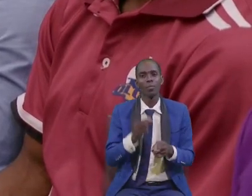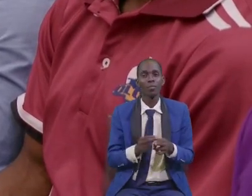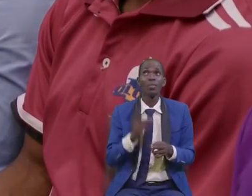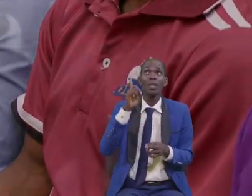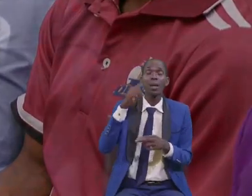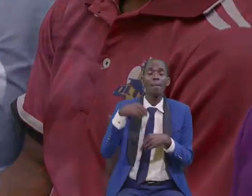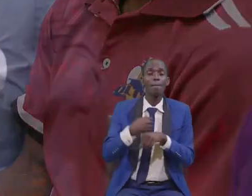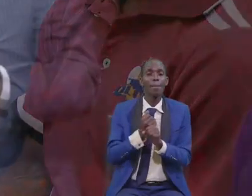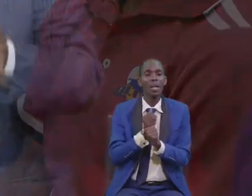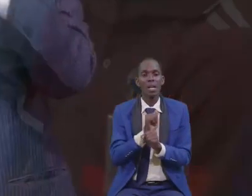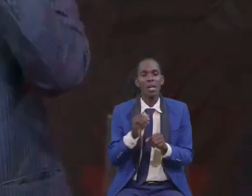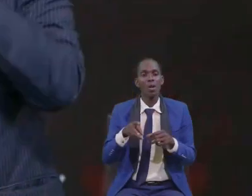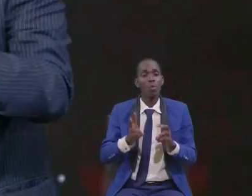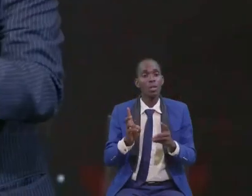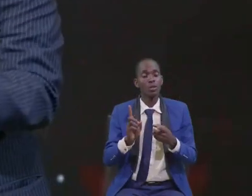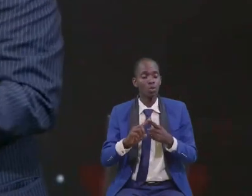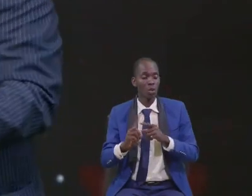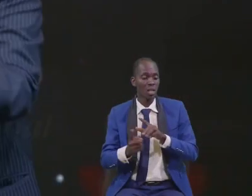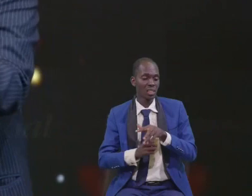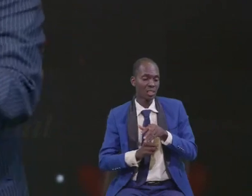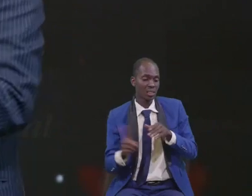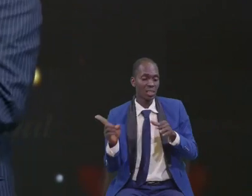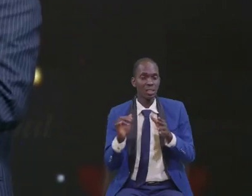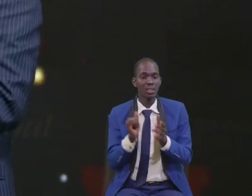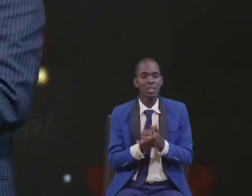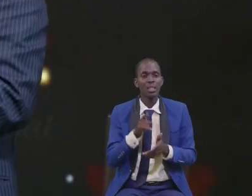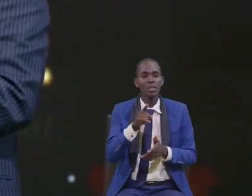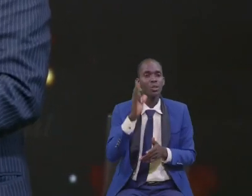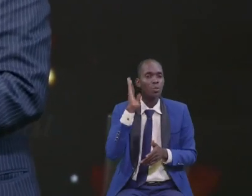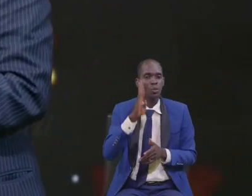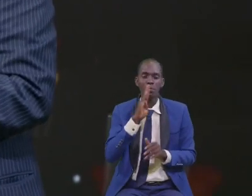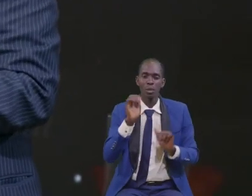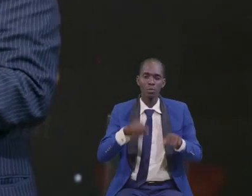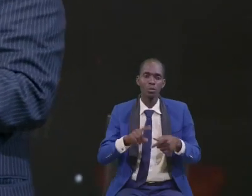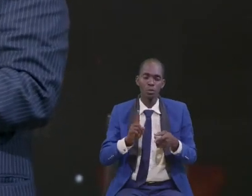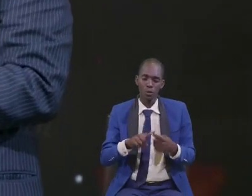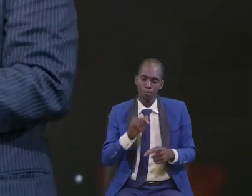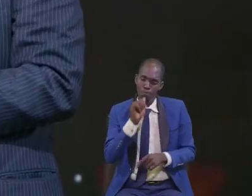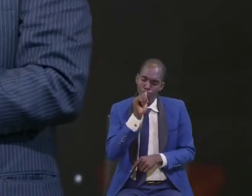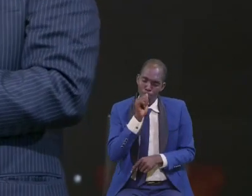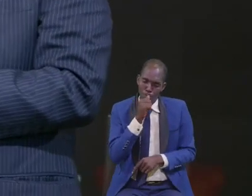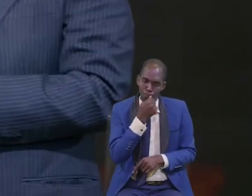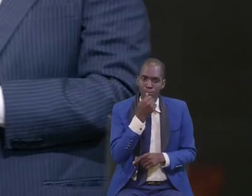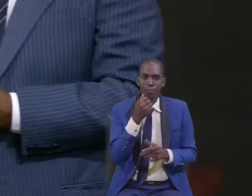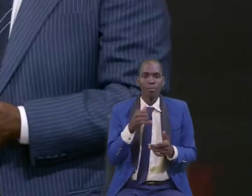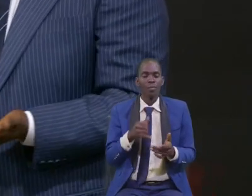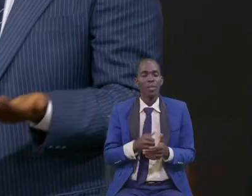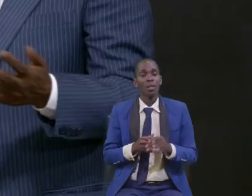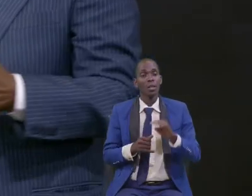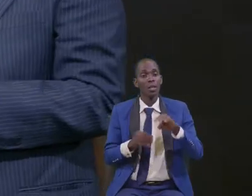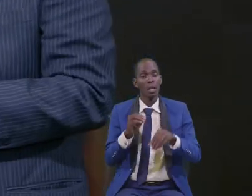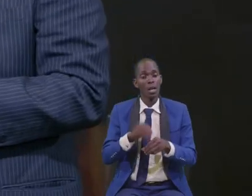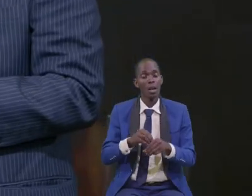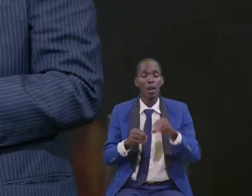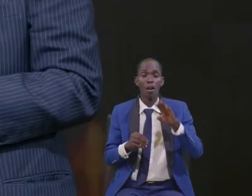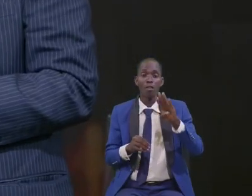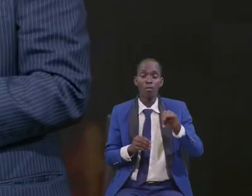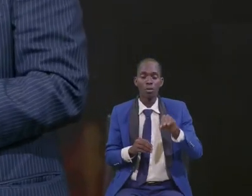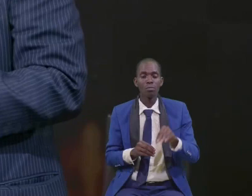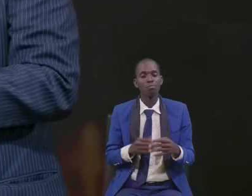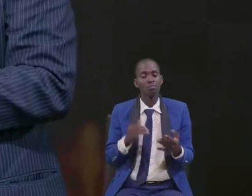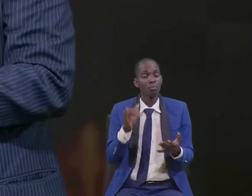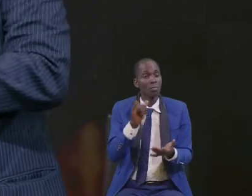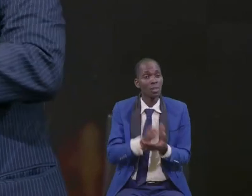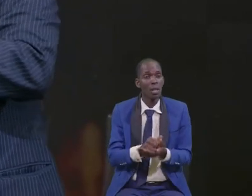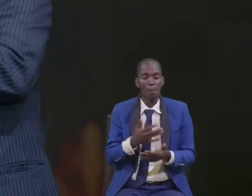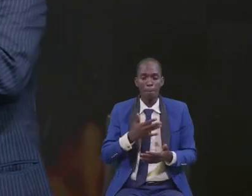escape, that ye may be able to bear it. Then in verse 14, it says, wherefore, my dearly